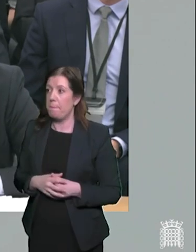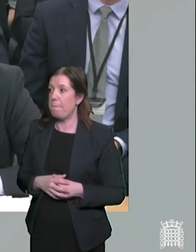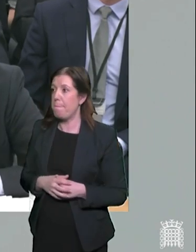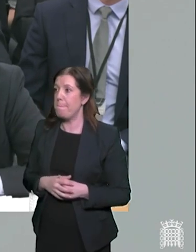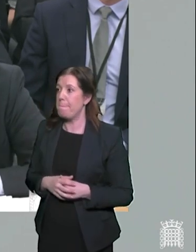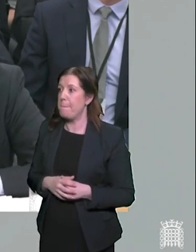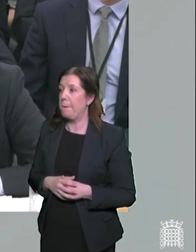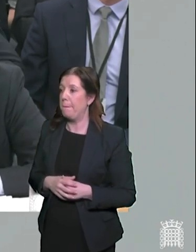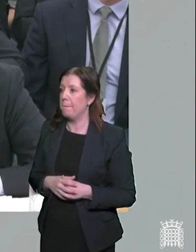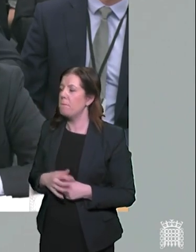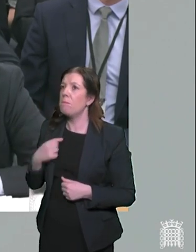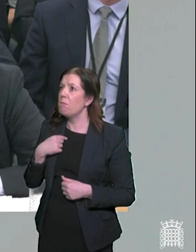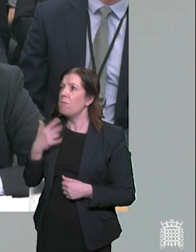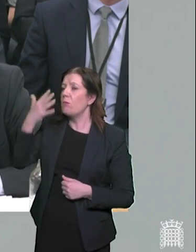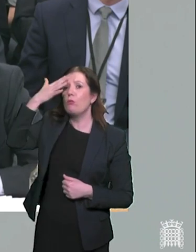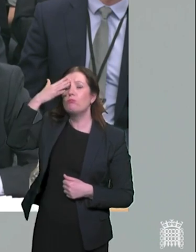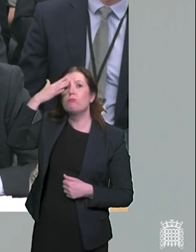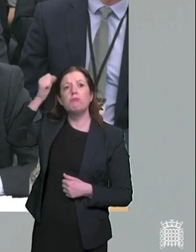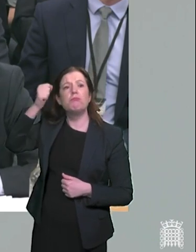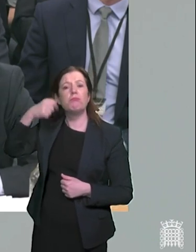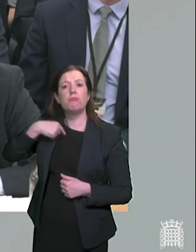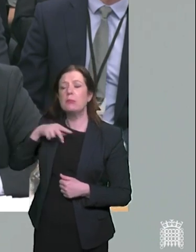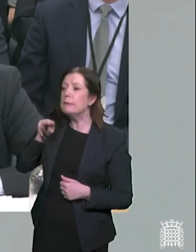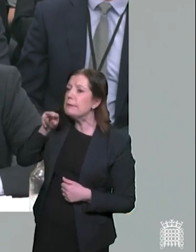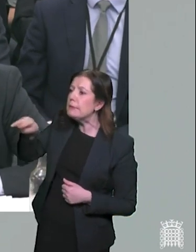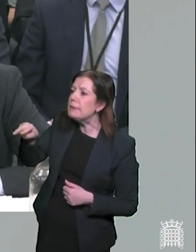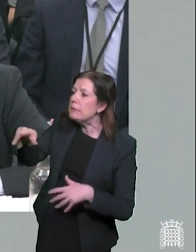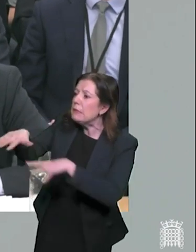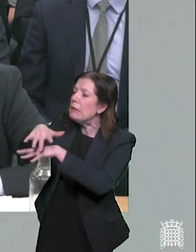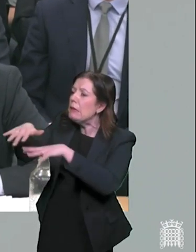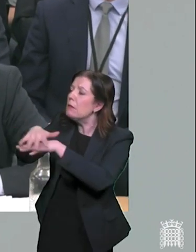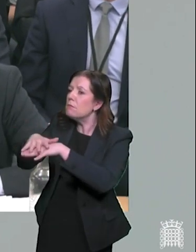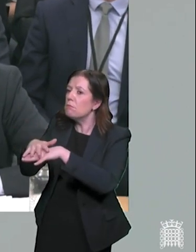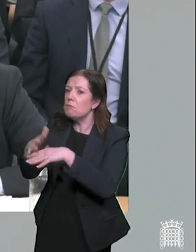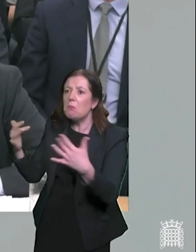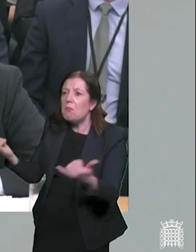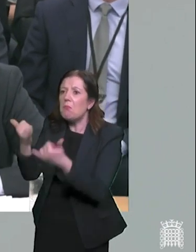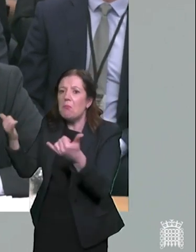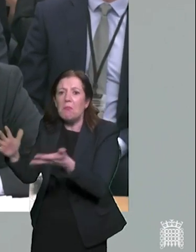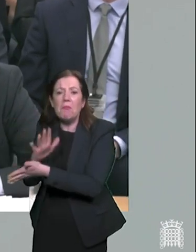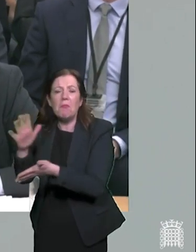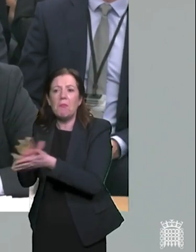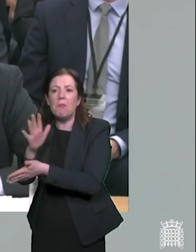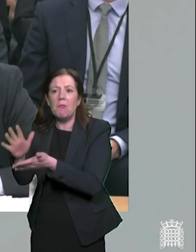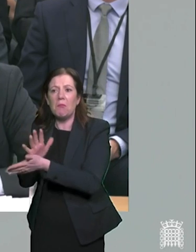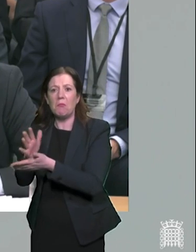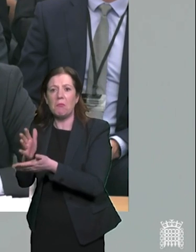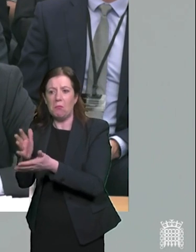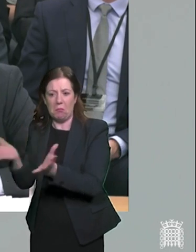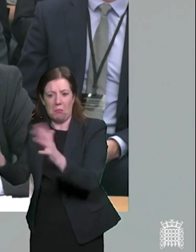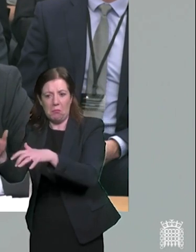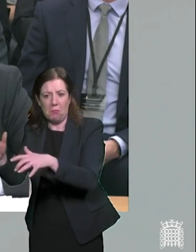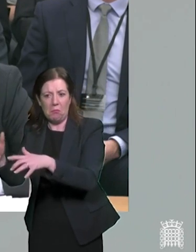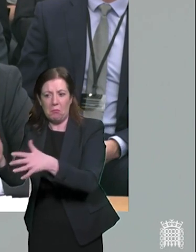didn't look. I certainly have no memory of seeing any kind of party or illicit